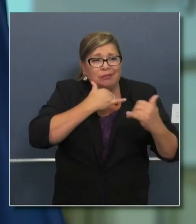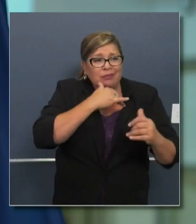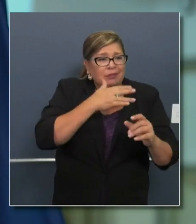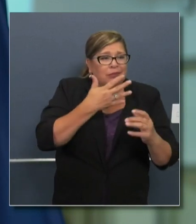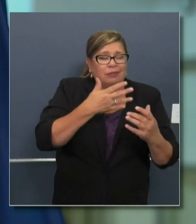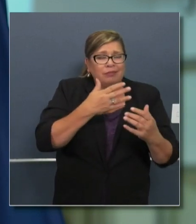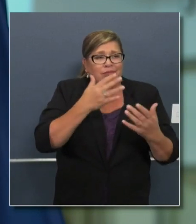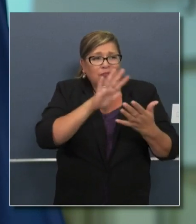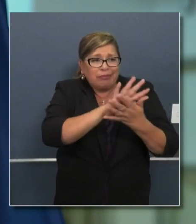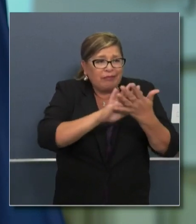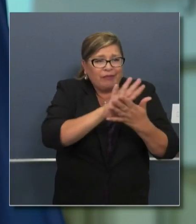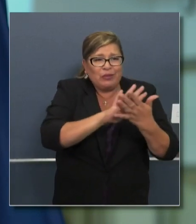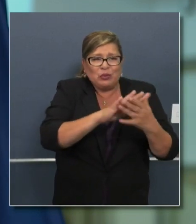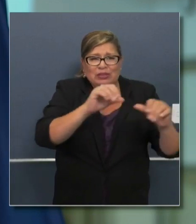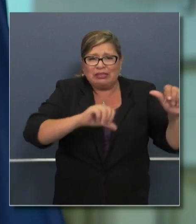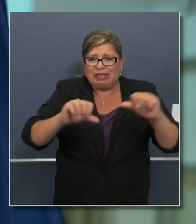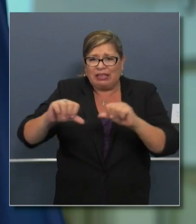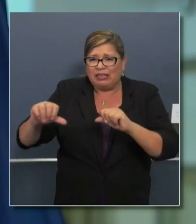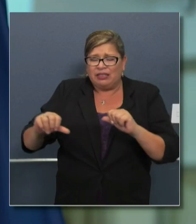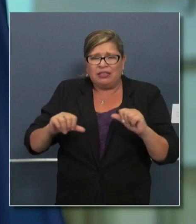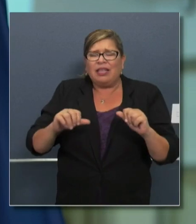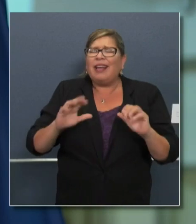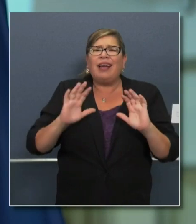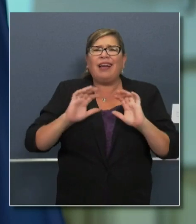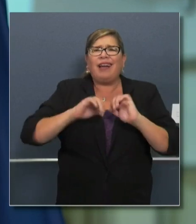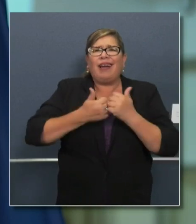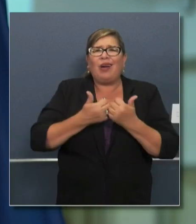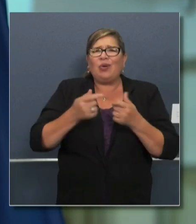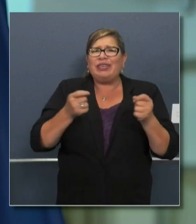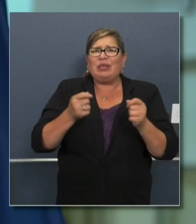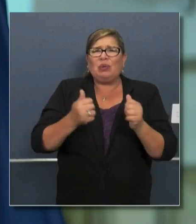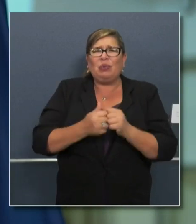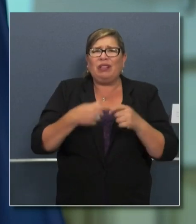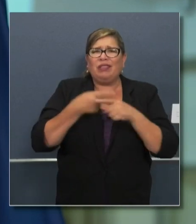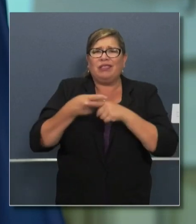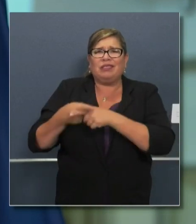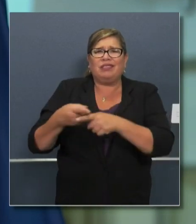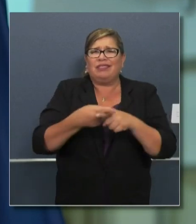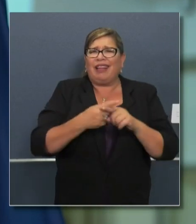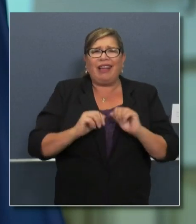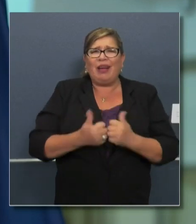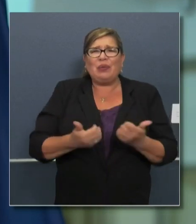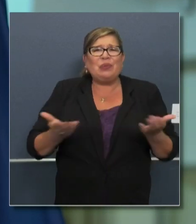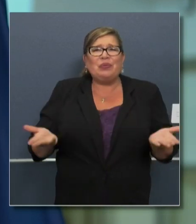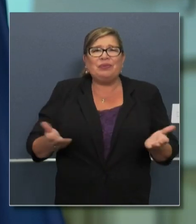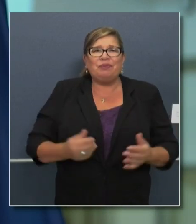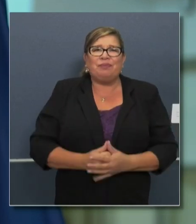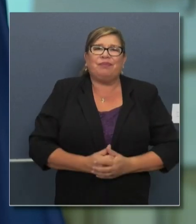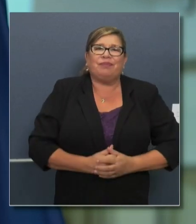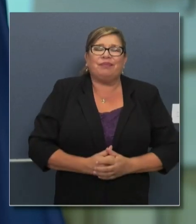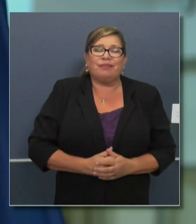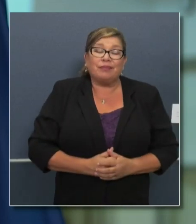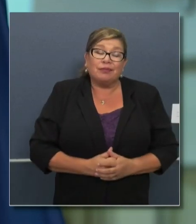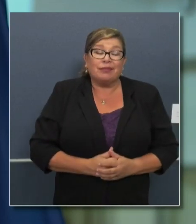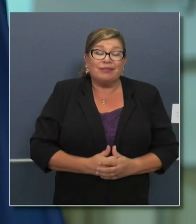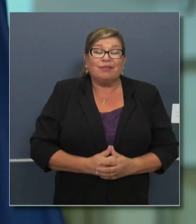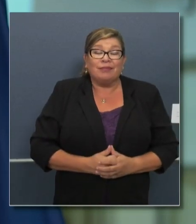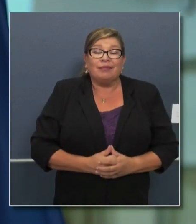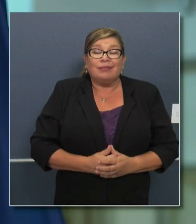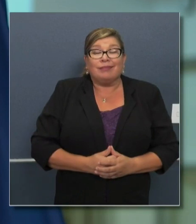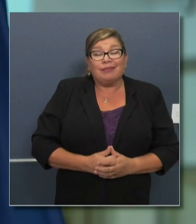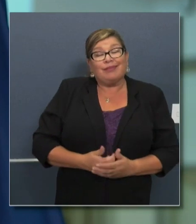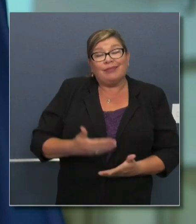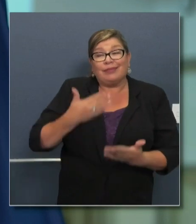people comply with what you want? How do you deal with that? God bless you. That's a question